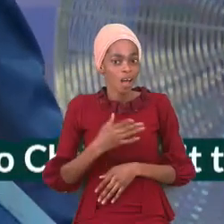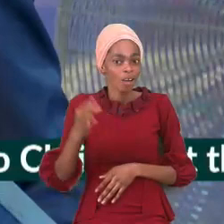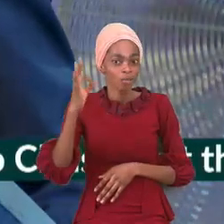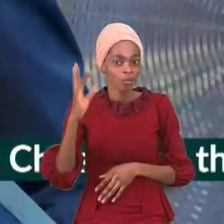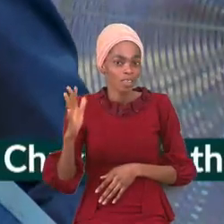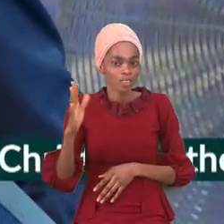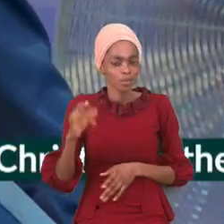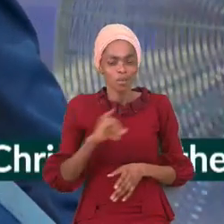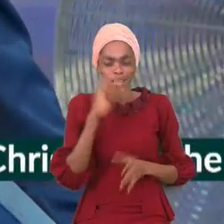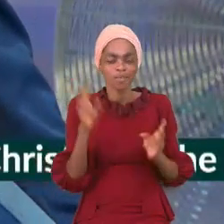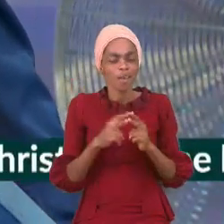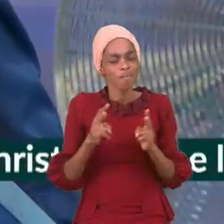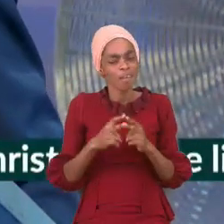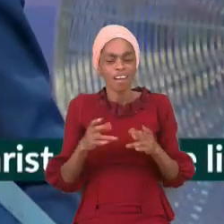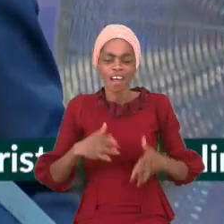To the left,